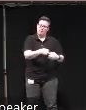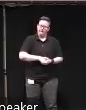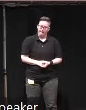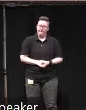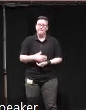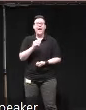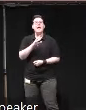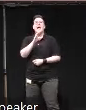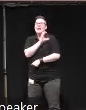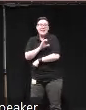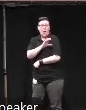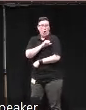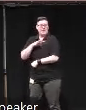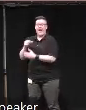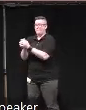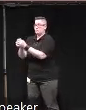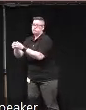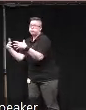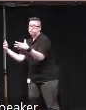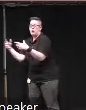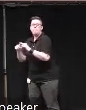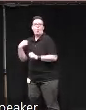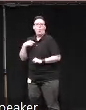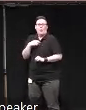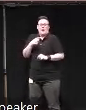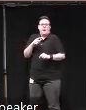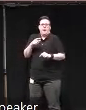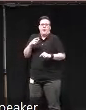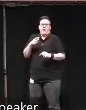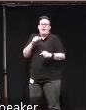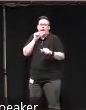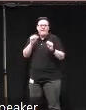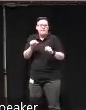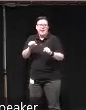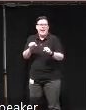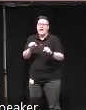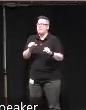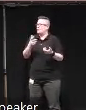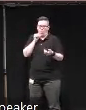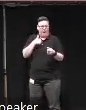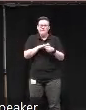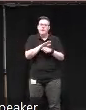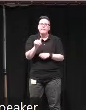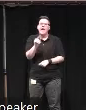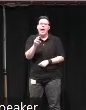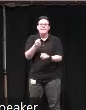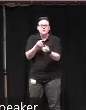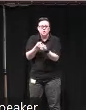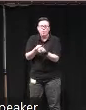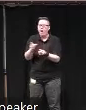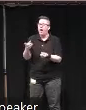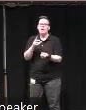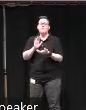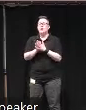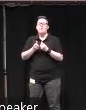clinical staff has been so fast, we have not been able to keep up in terms of administrative support. And that the burnouts